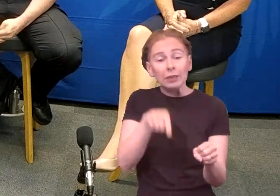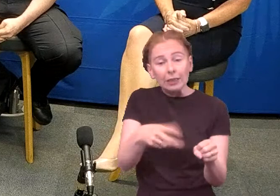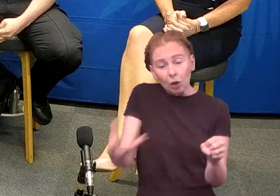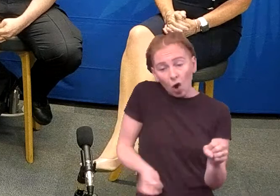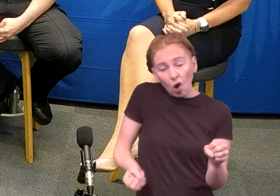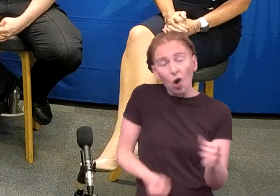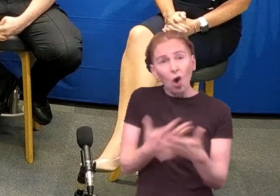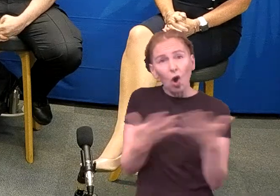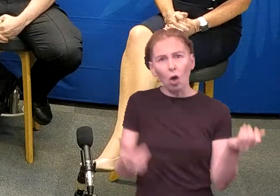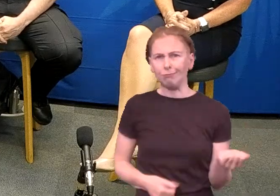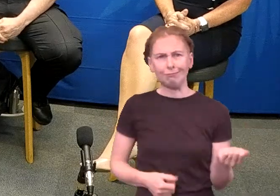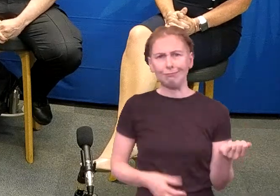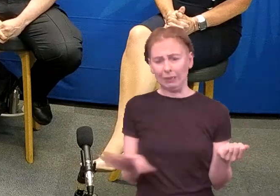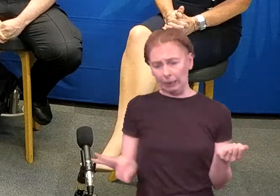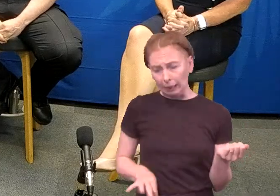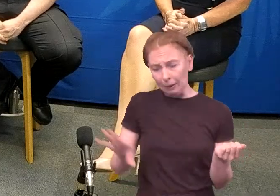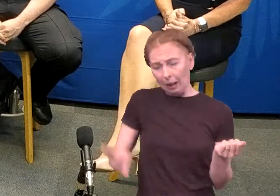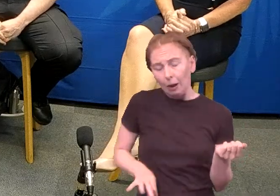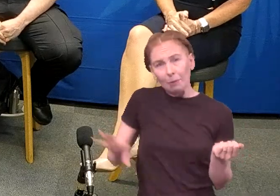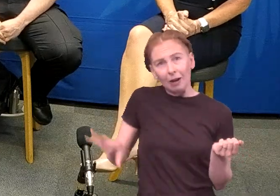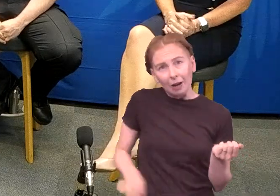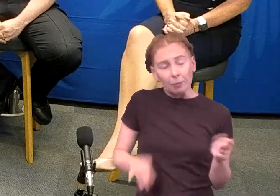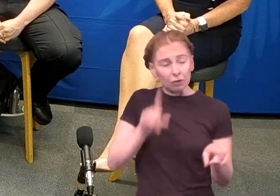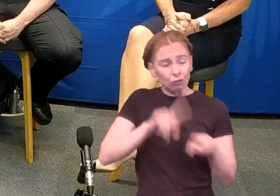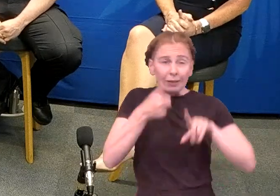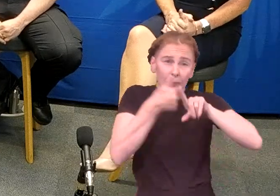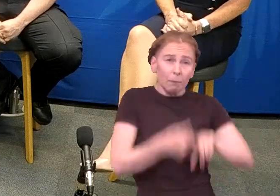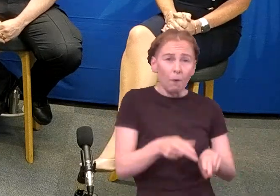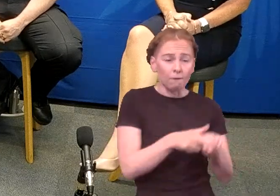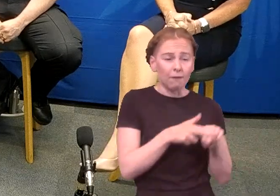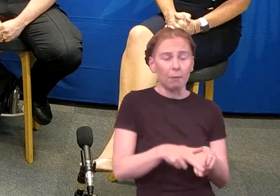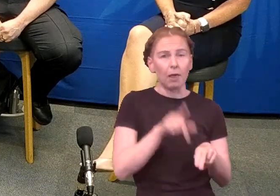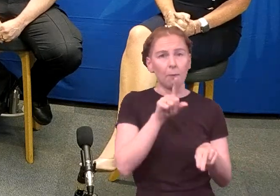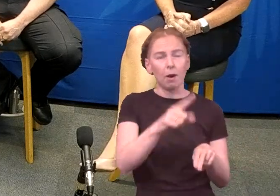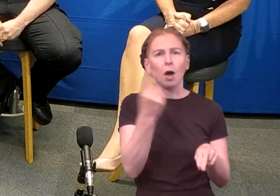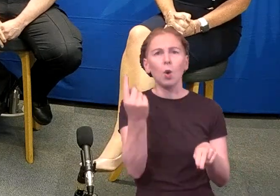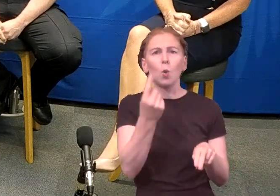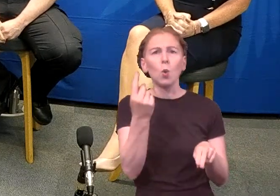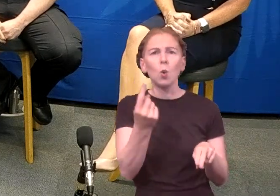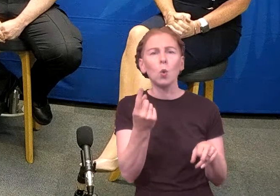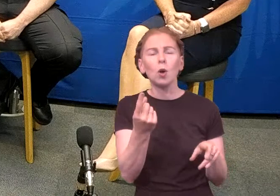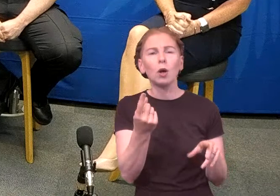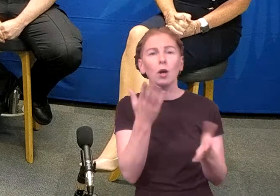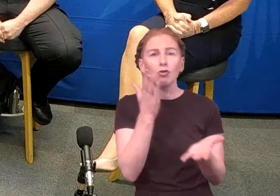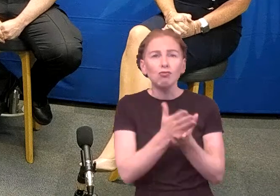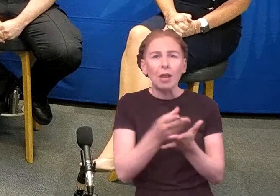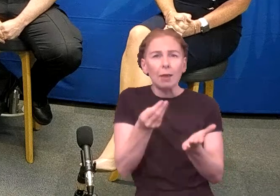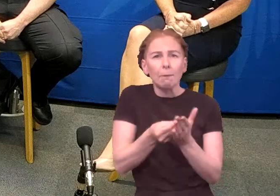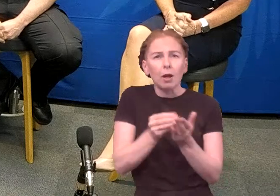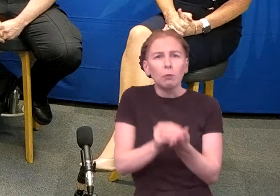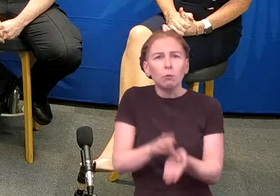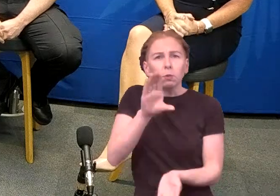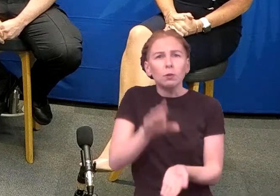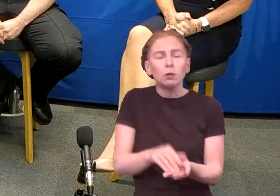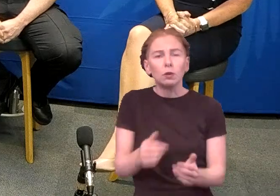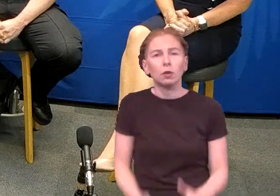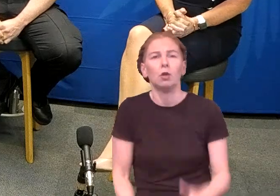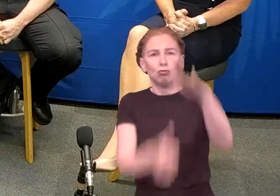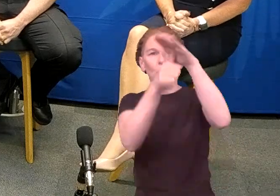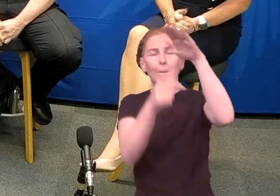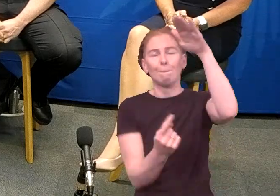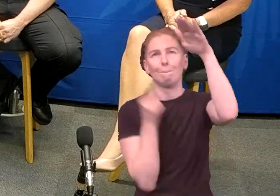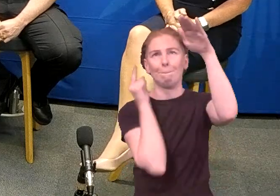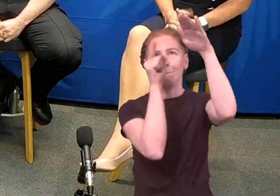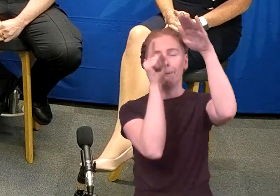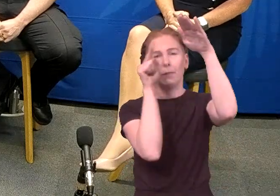drug sort of argument there, but I think we're better off targeting demand which would then ultimately reduce supply. Yeah. Yeah.